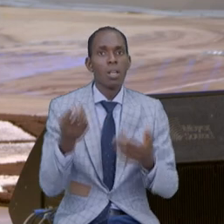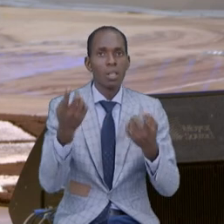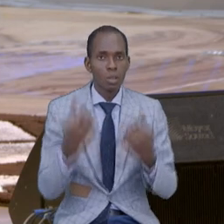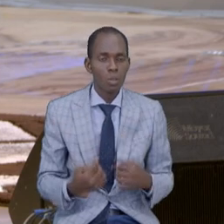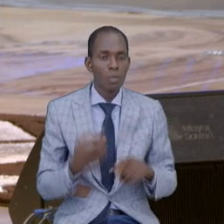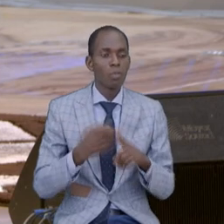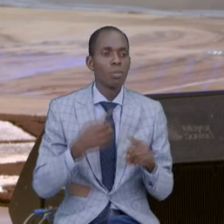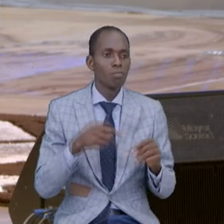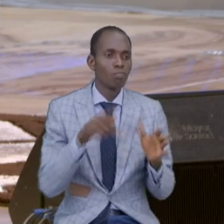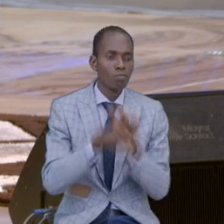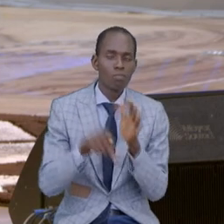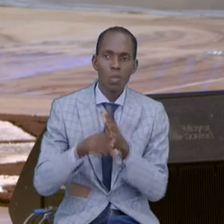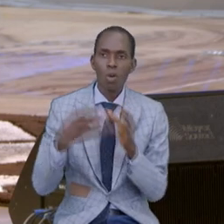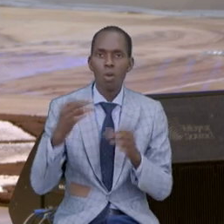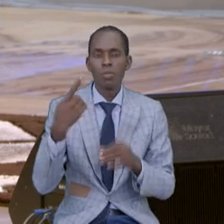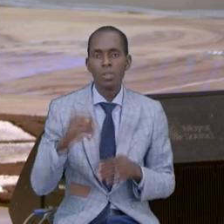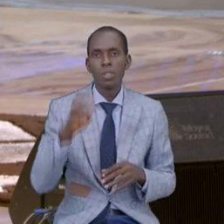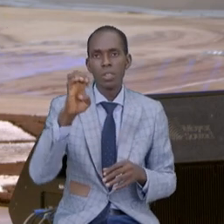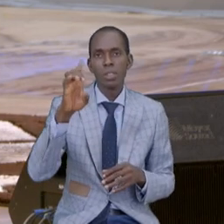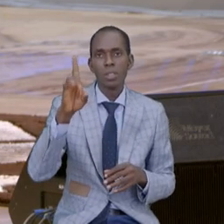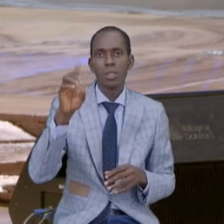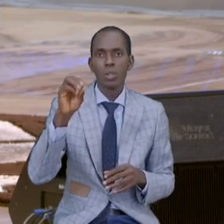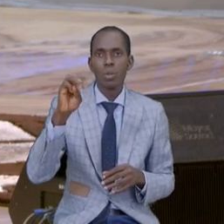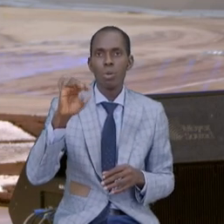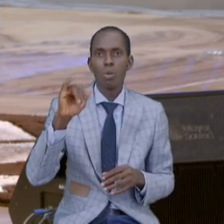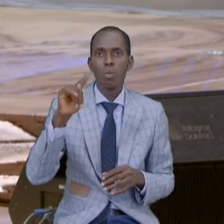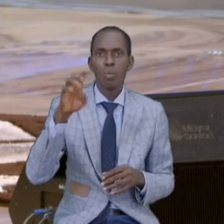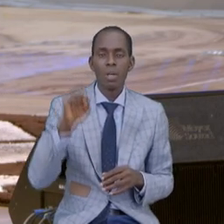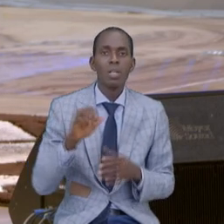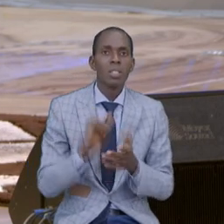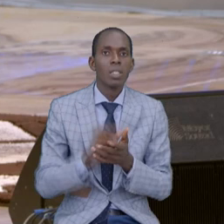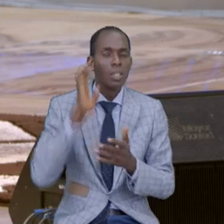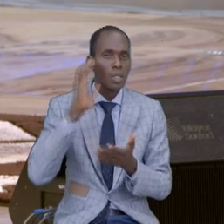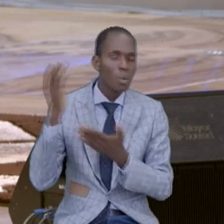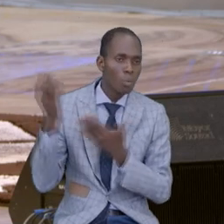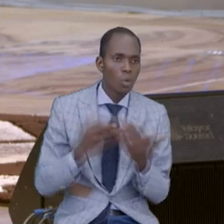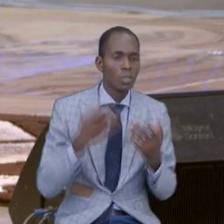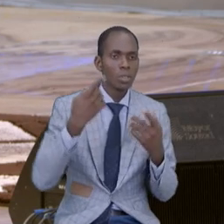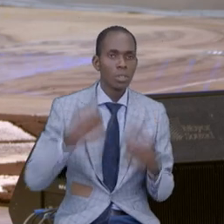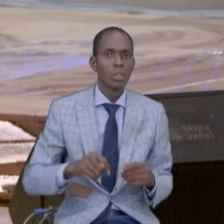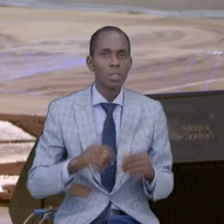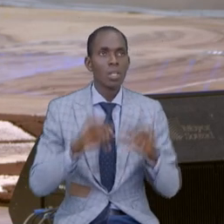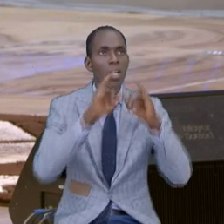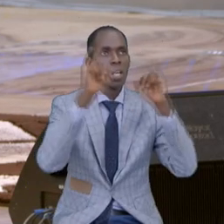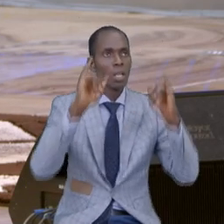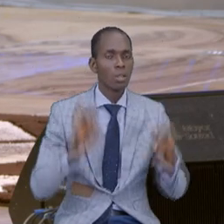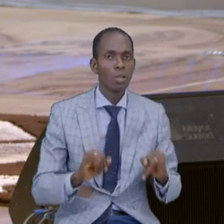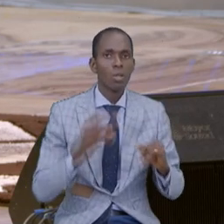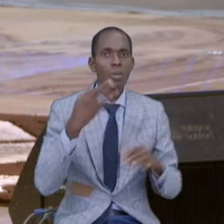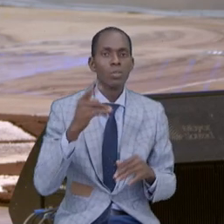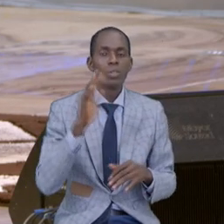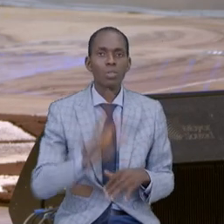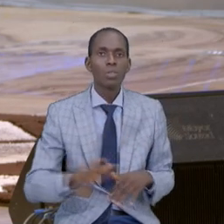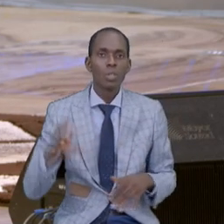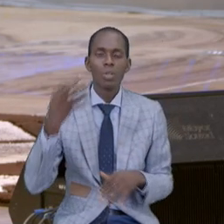the Edomites, that he brought the gods, the idols of the children of